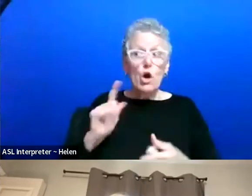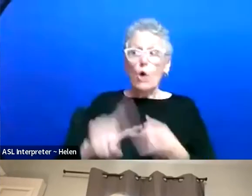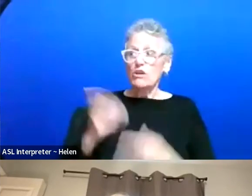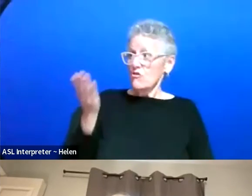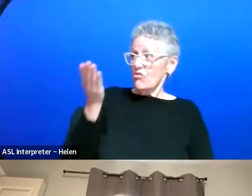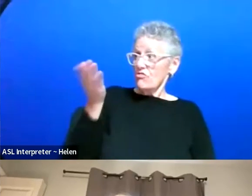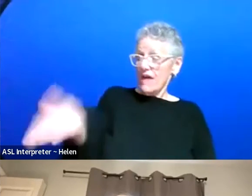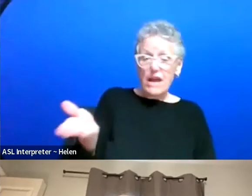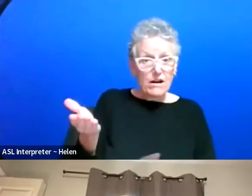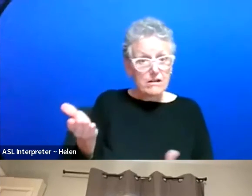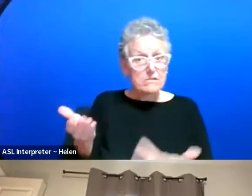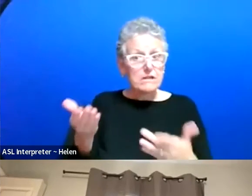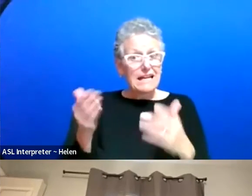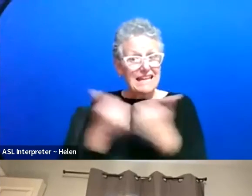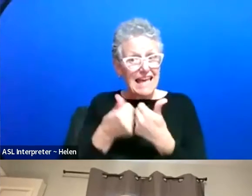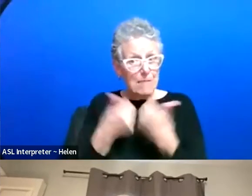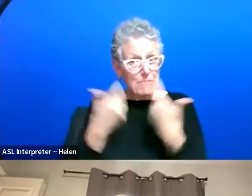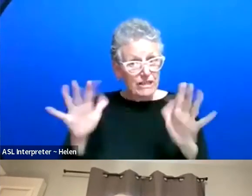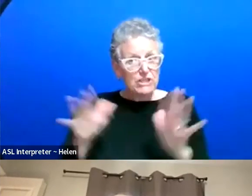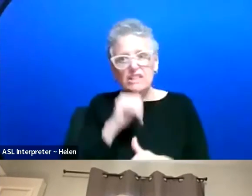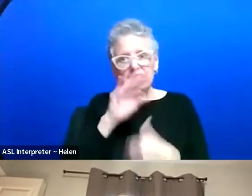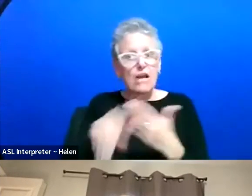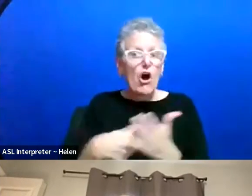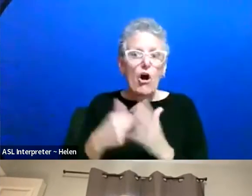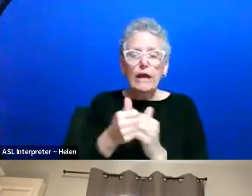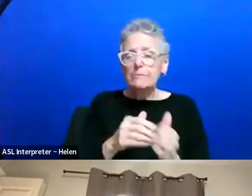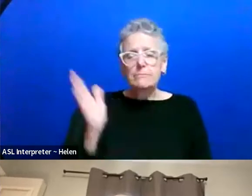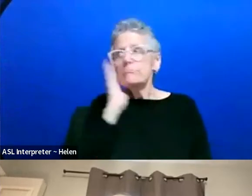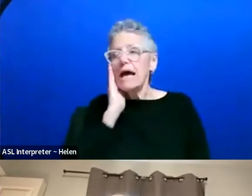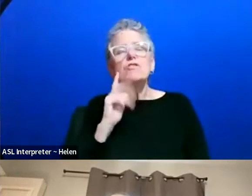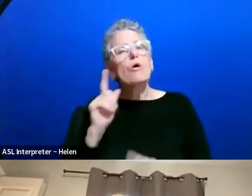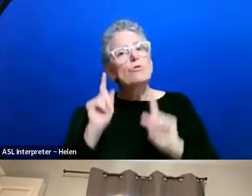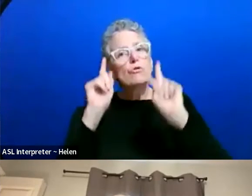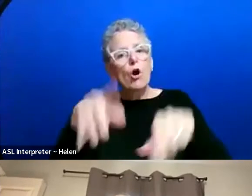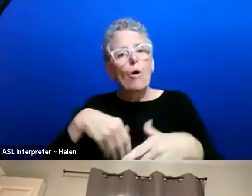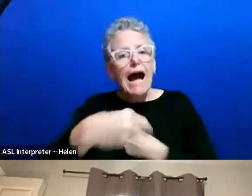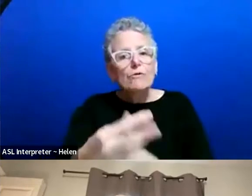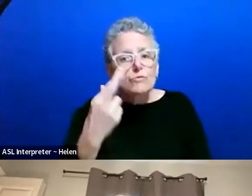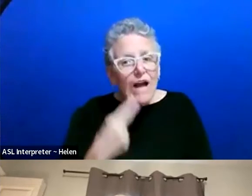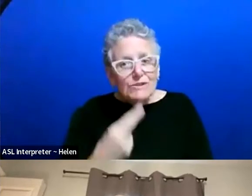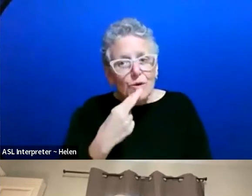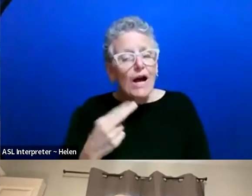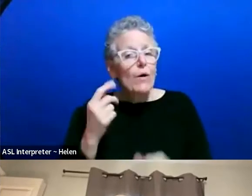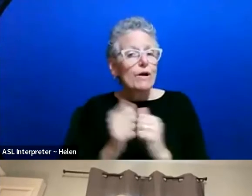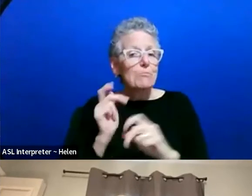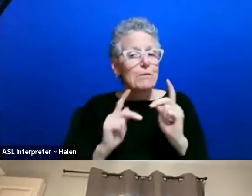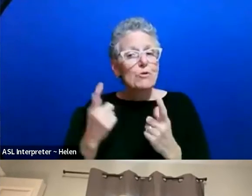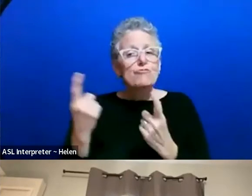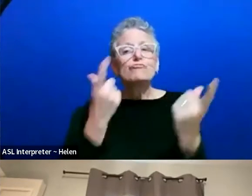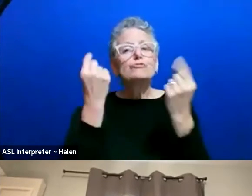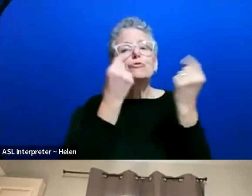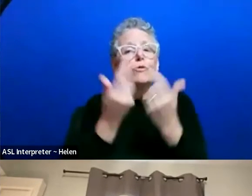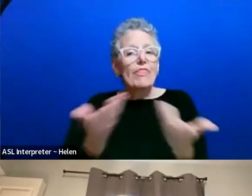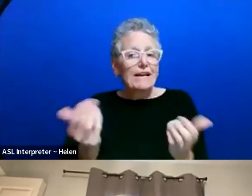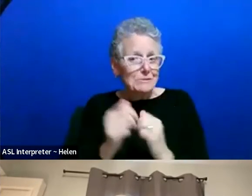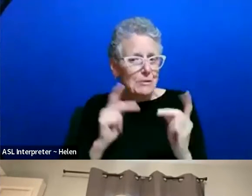to, I mean, after the games, it's not all games and you go to bed. I mean, then you get to go eat with people, and you get to go do things, and it's kind of fun. One of